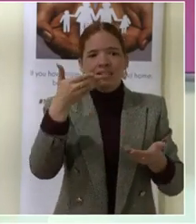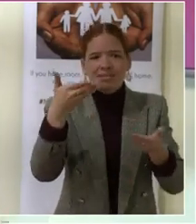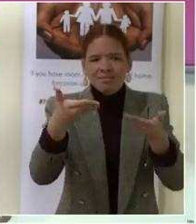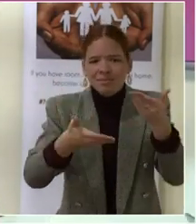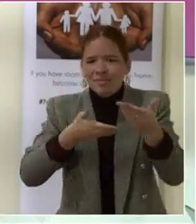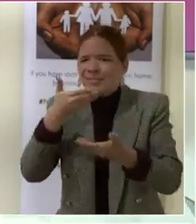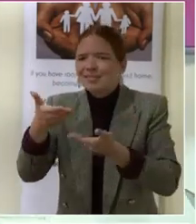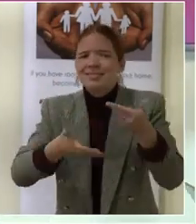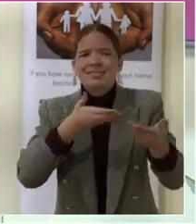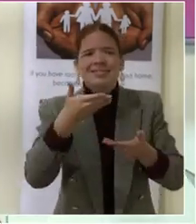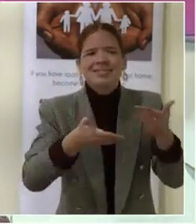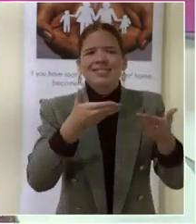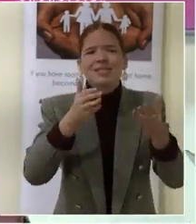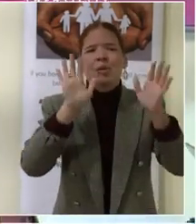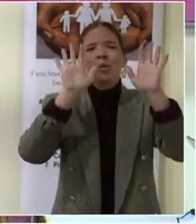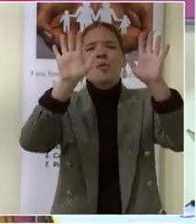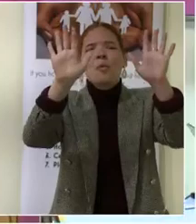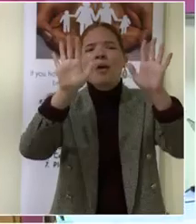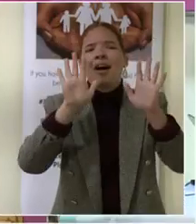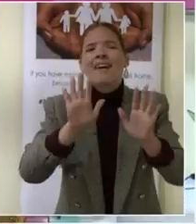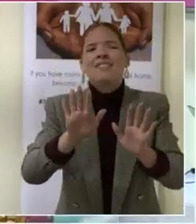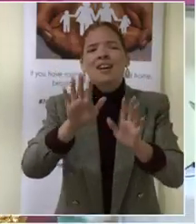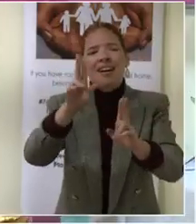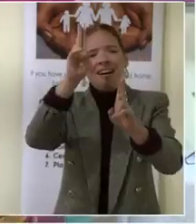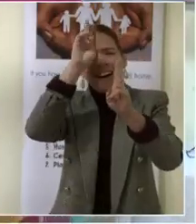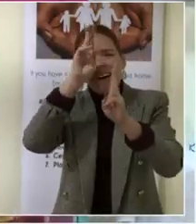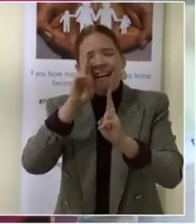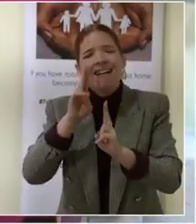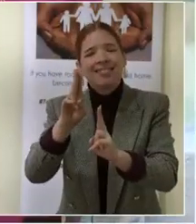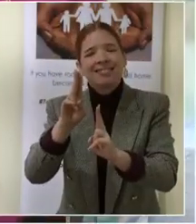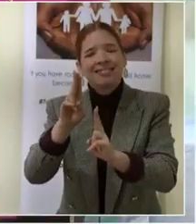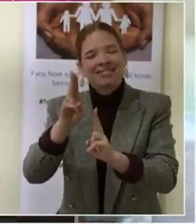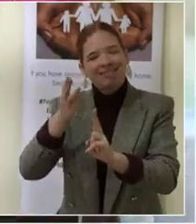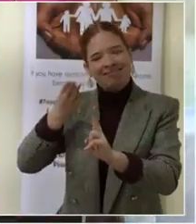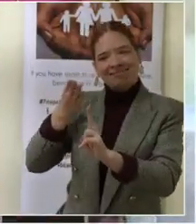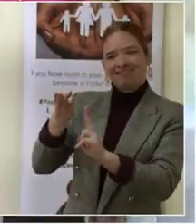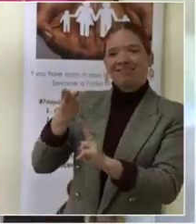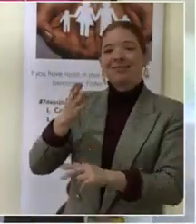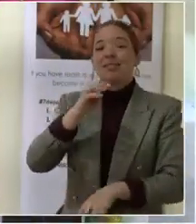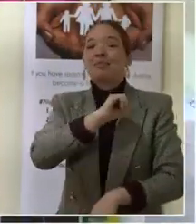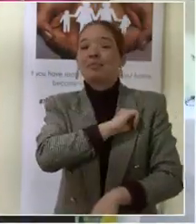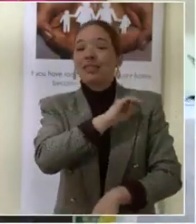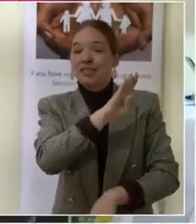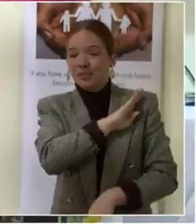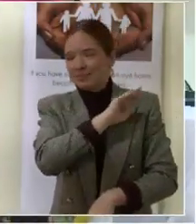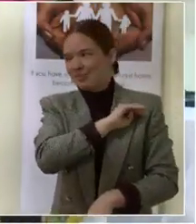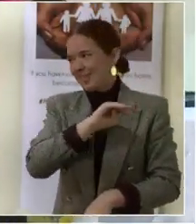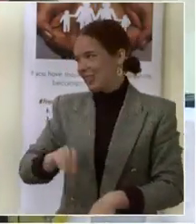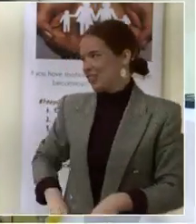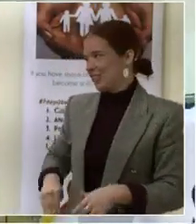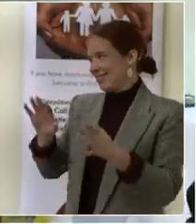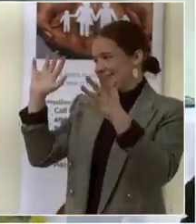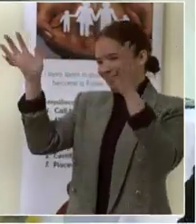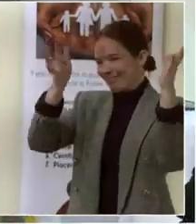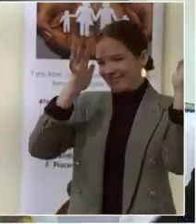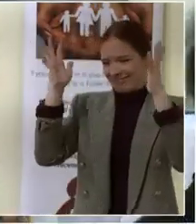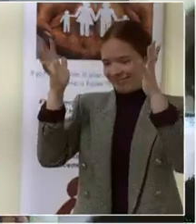the wonderful, honorable Mayor Muriel Bowser. Thank you so much.